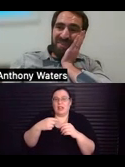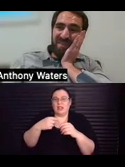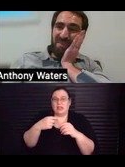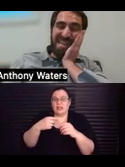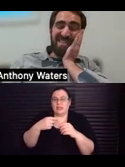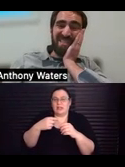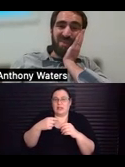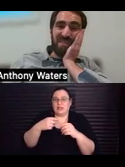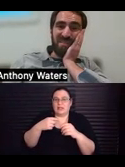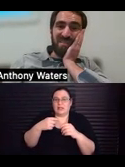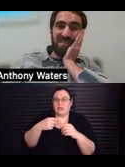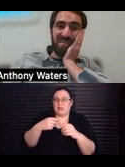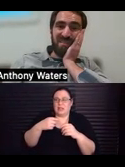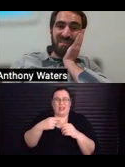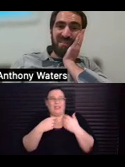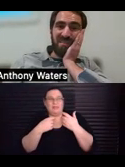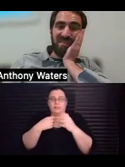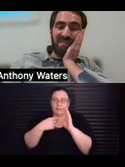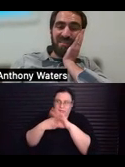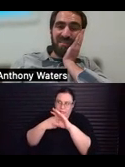how do you feel about me asking these questions?